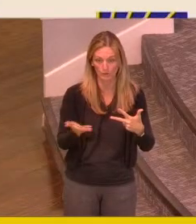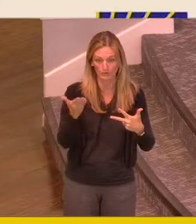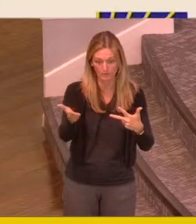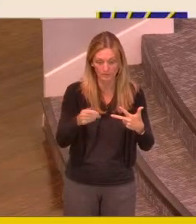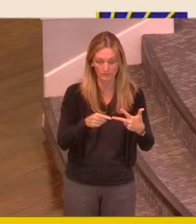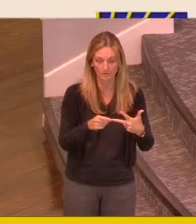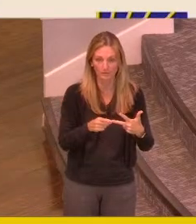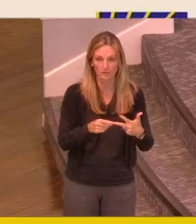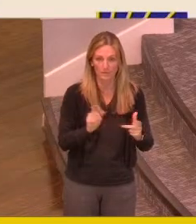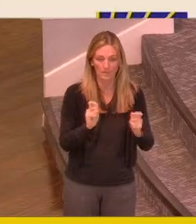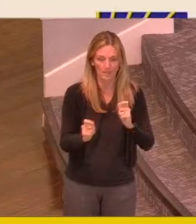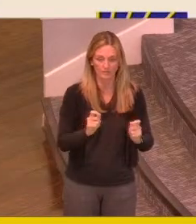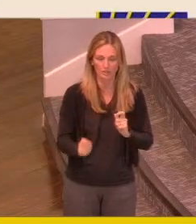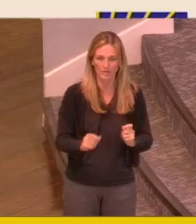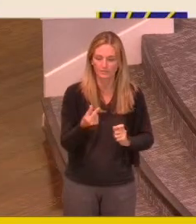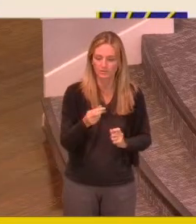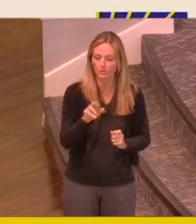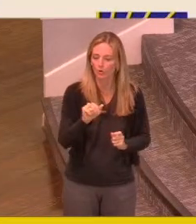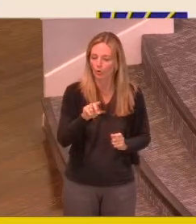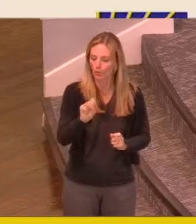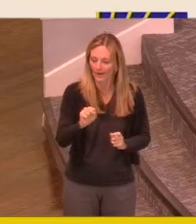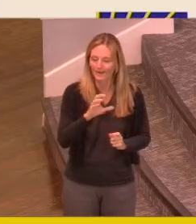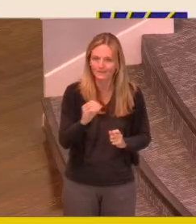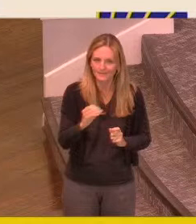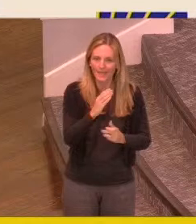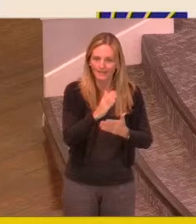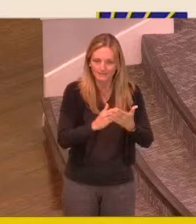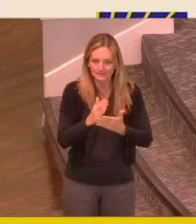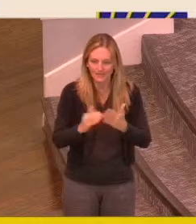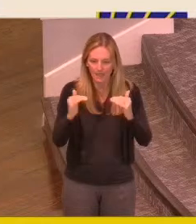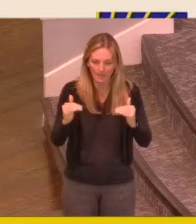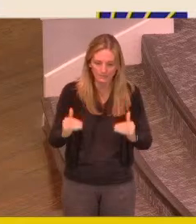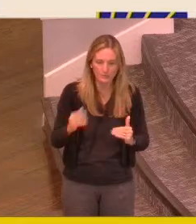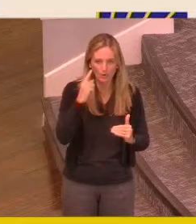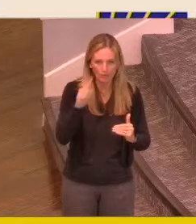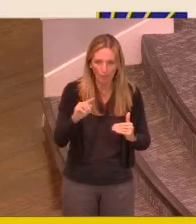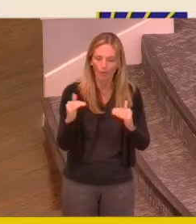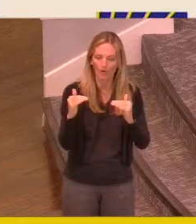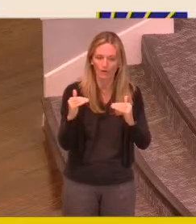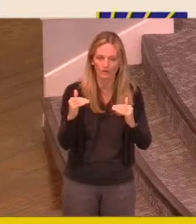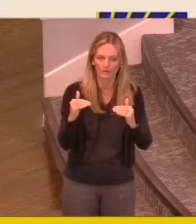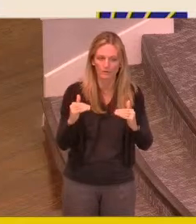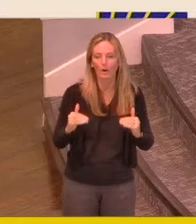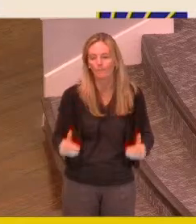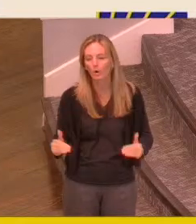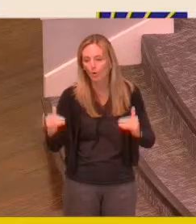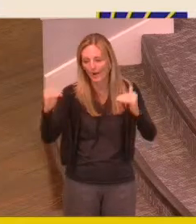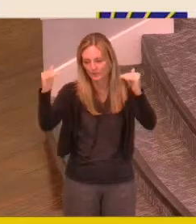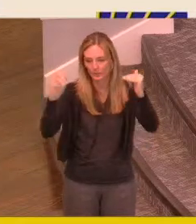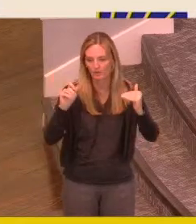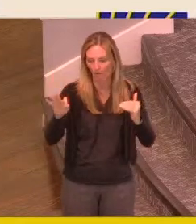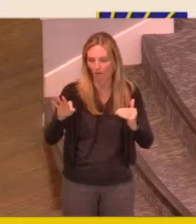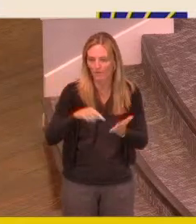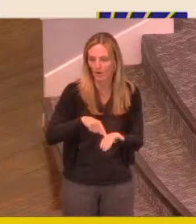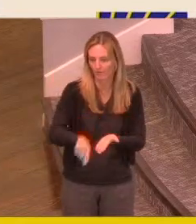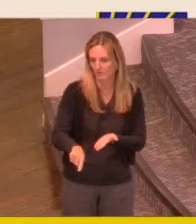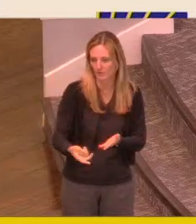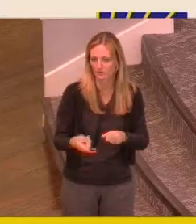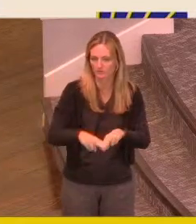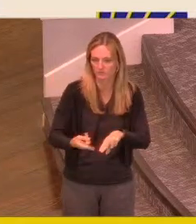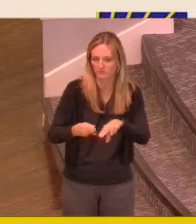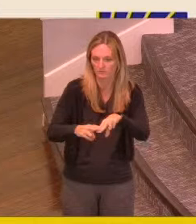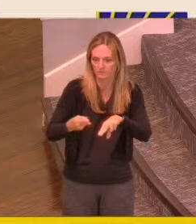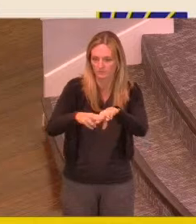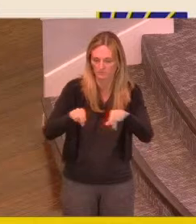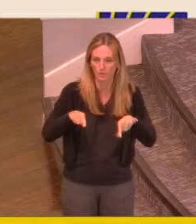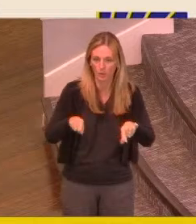the grades and steps to provide for fair and meaningful compensation, progression of compensation over time. And